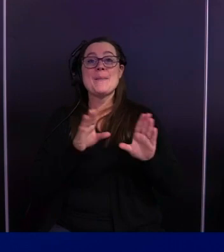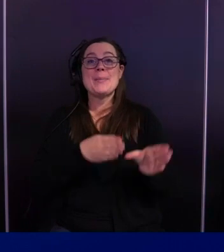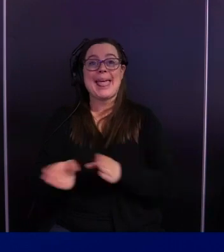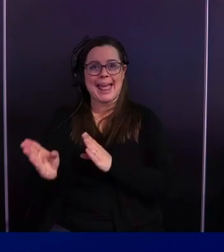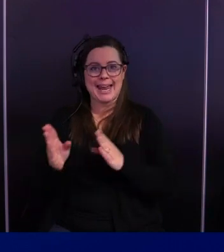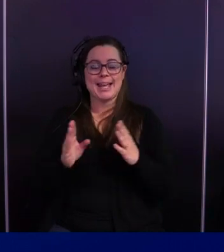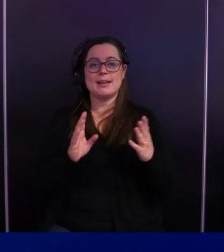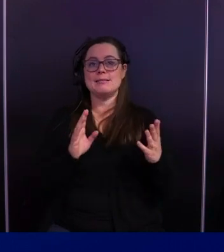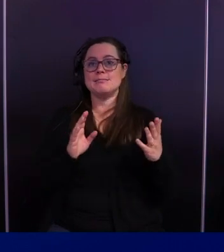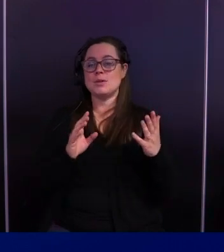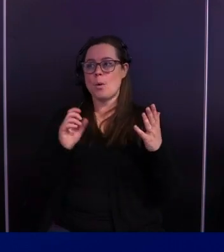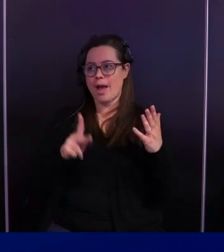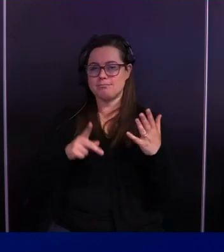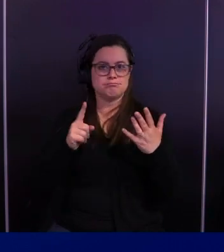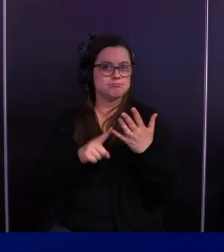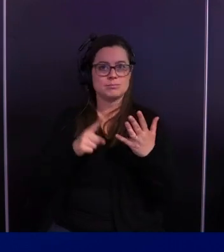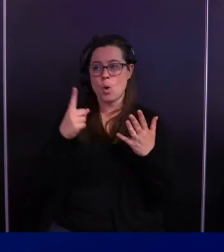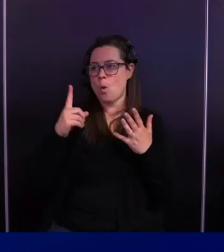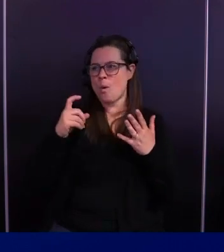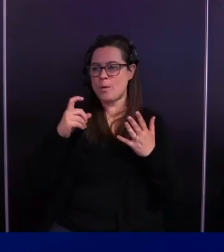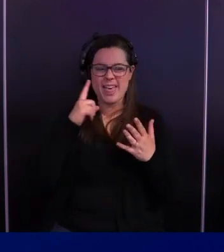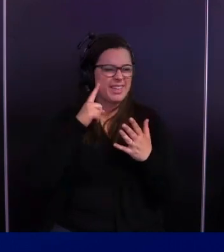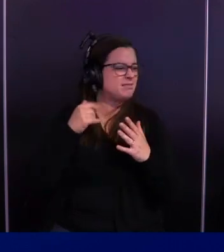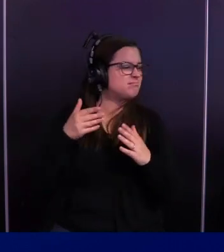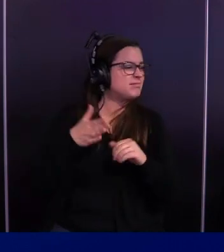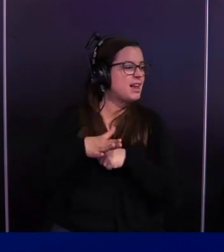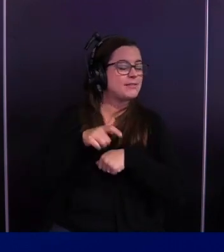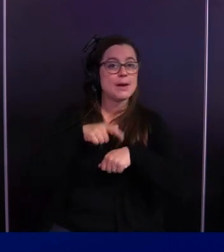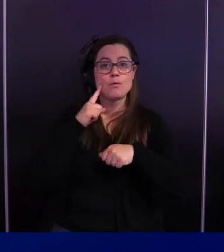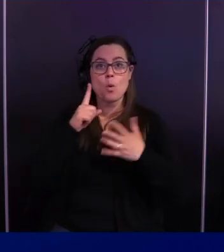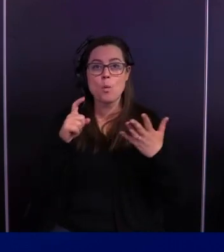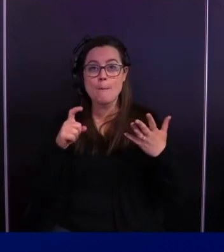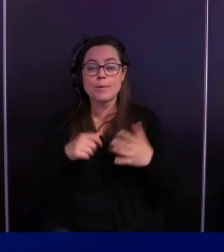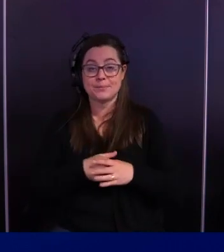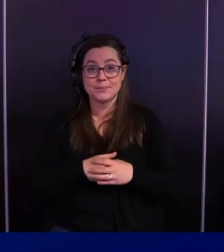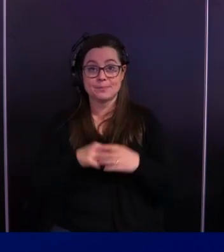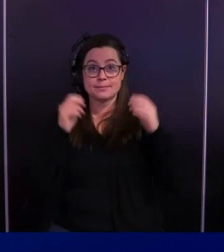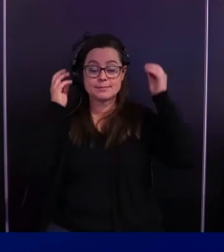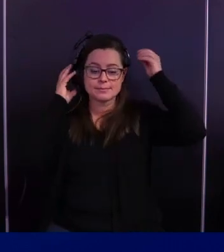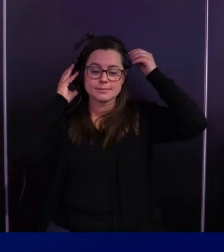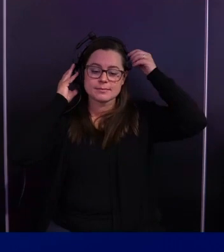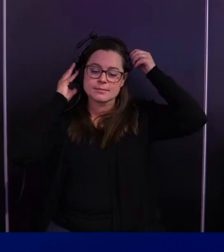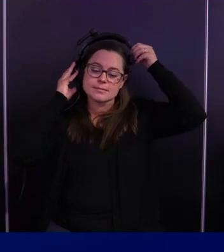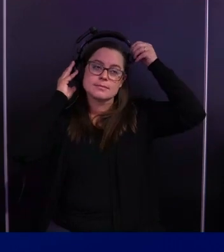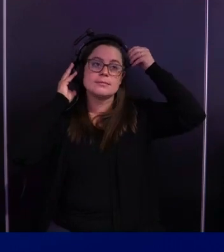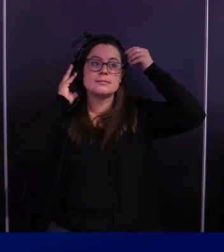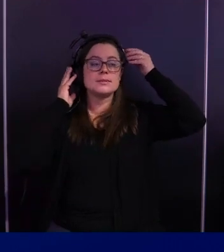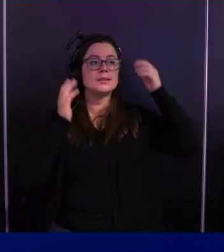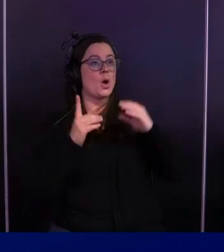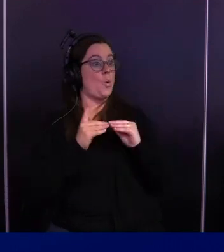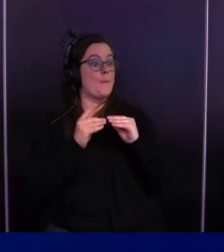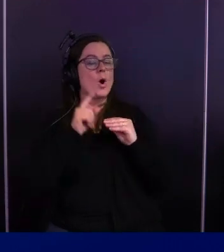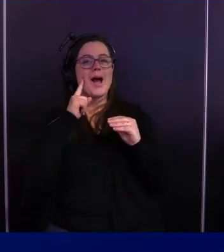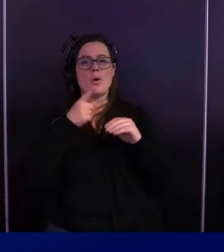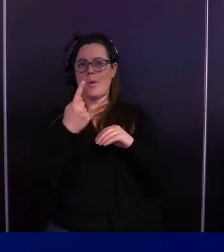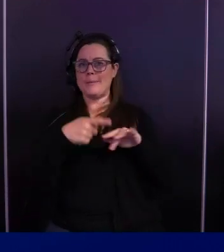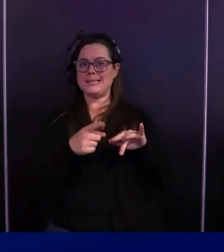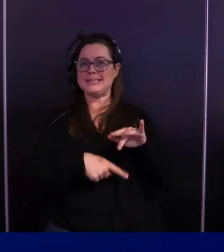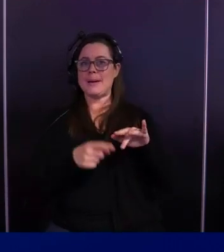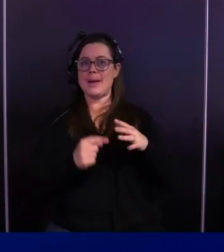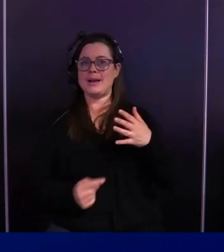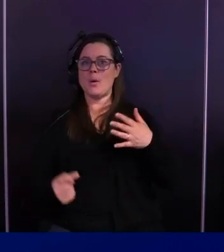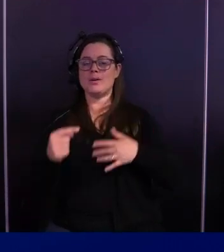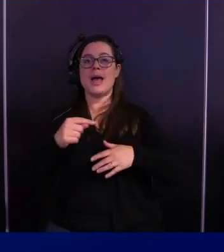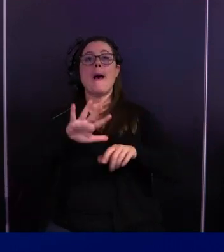right. What do you got? One more. I think we got time for one more. One more. Oh dear. I'm going to skip one and go